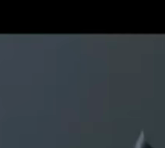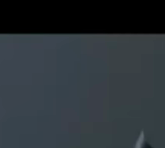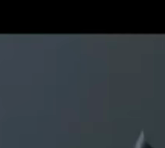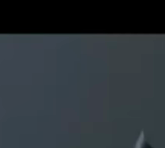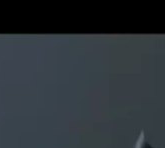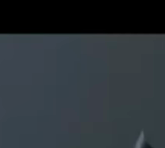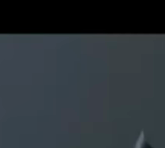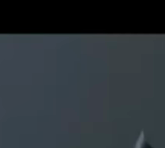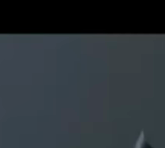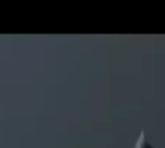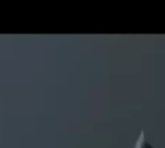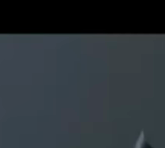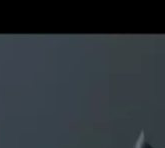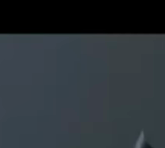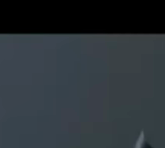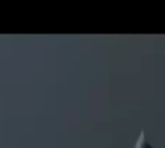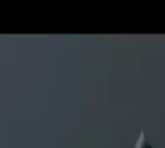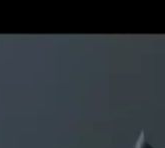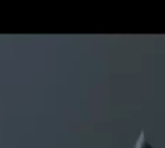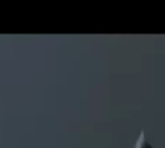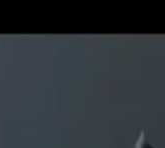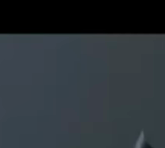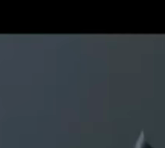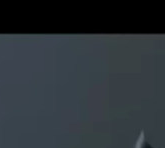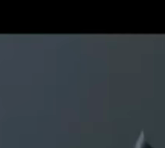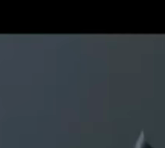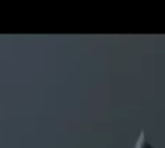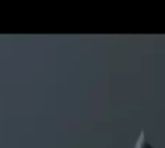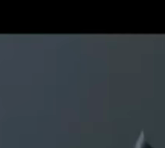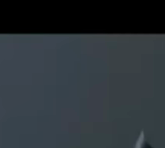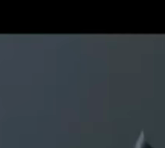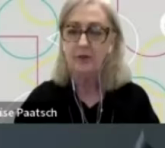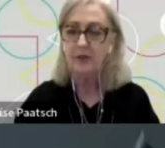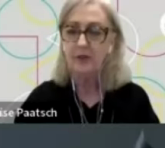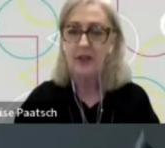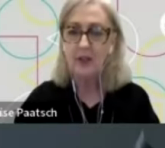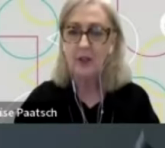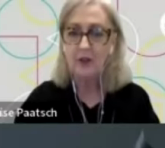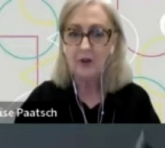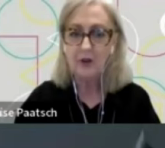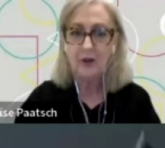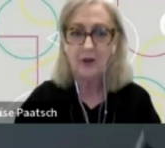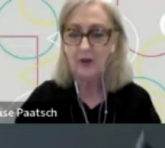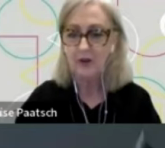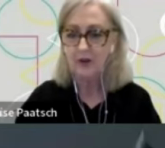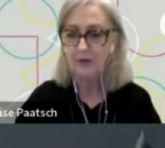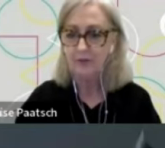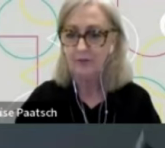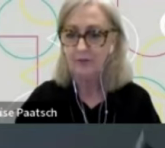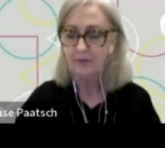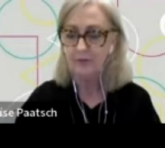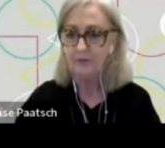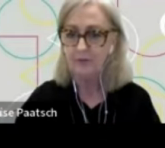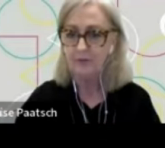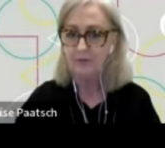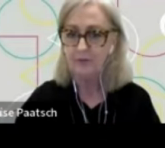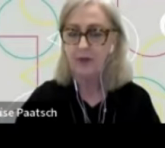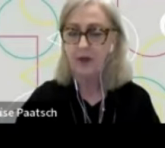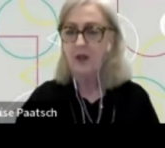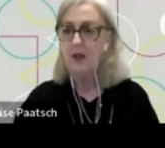will swap over to you because you're co-host. Okay, no problems. Thank you.